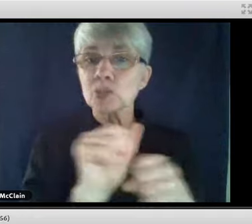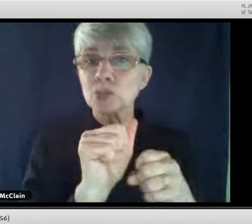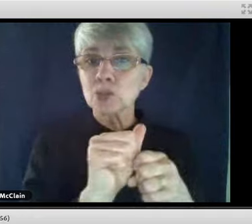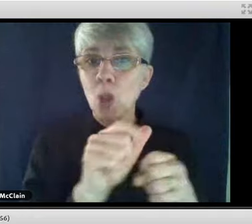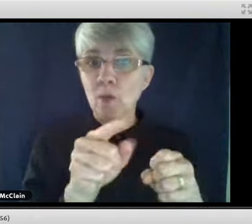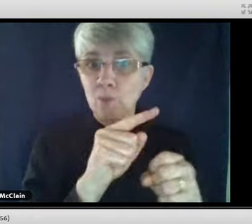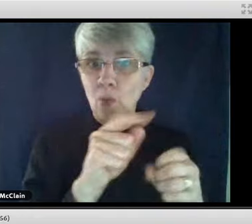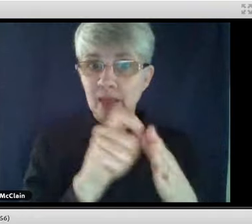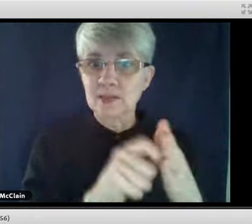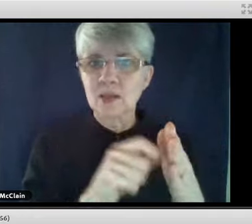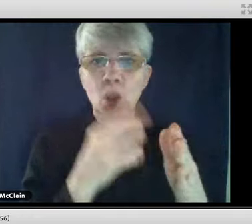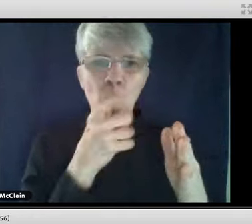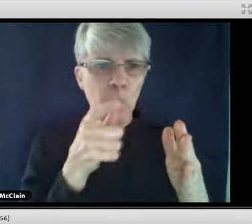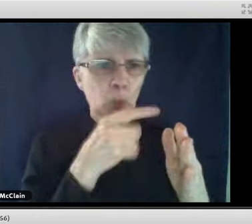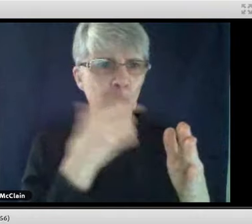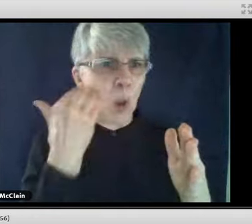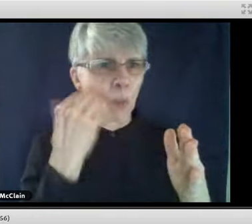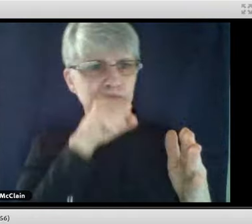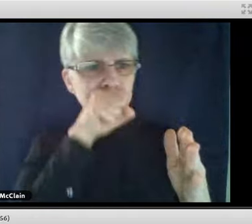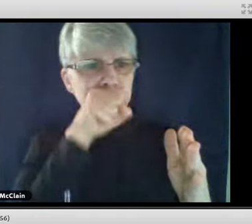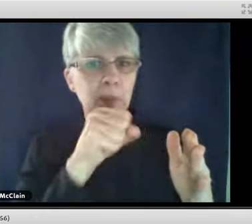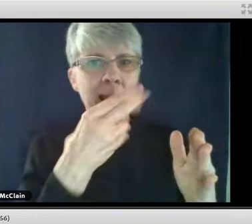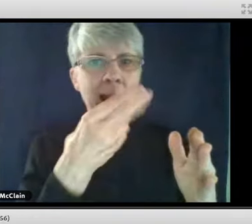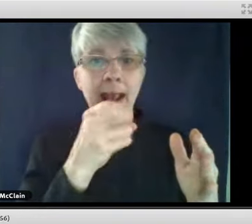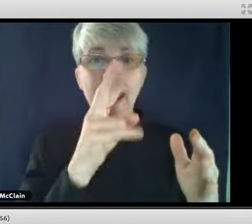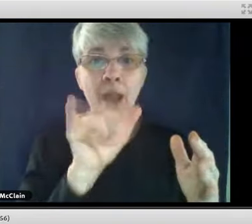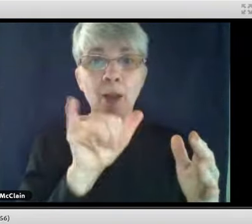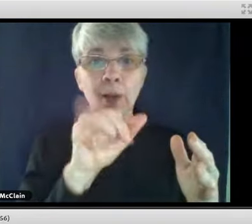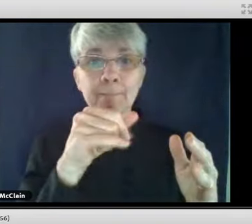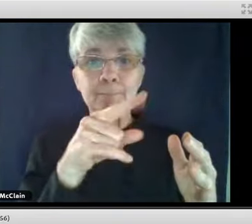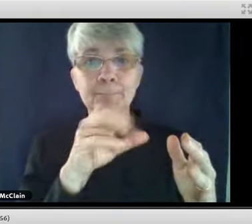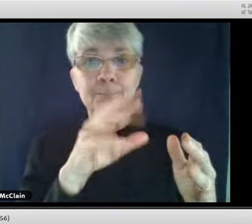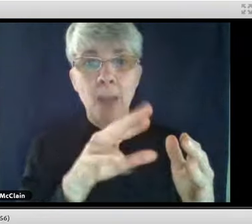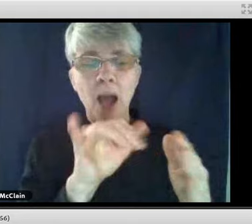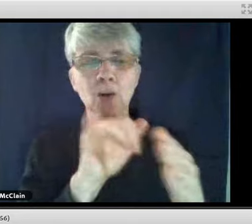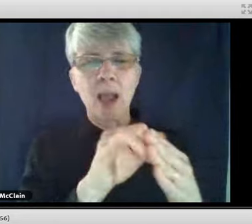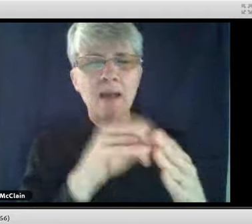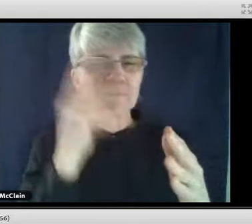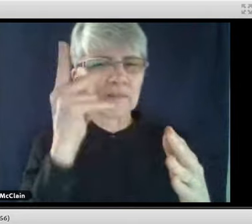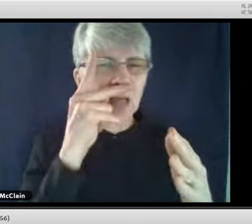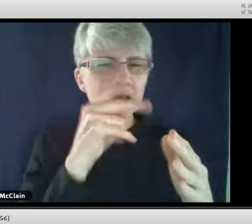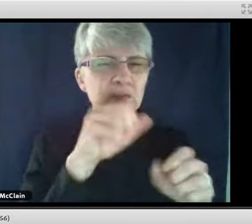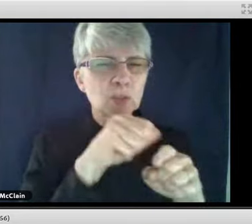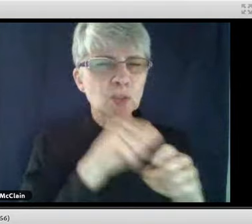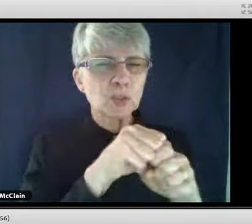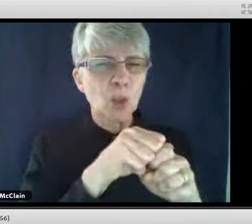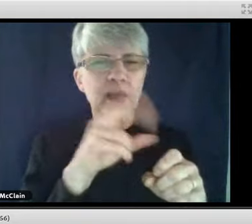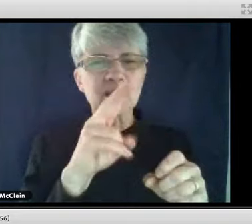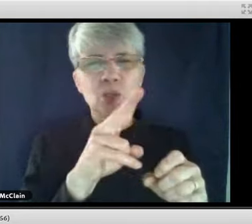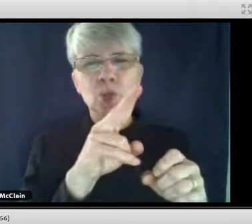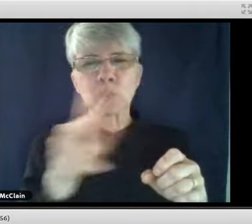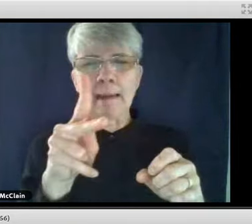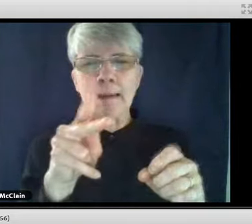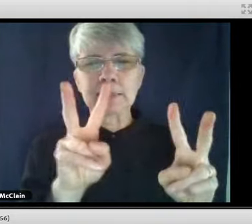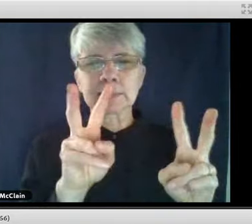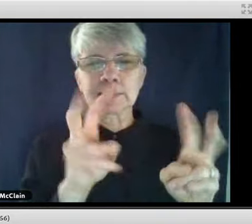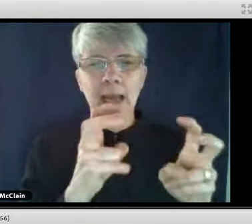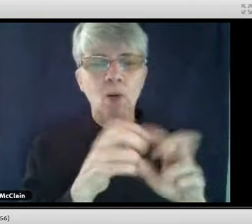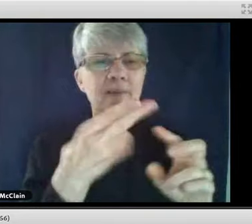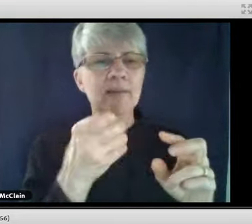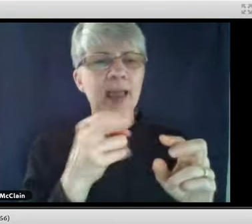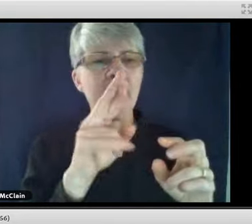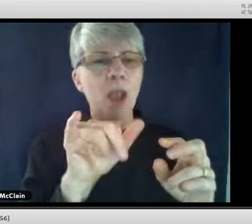are Potterheads, that Harry Potter and the Philosopher's Stone is the UK title of Harry